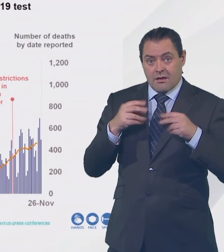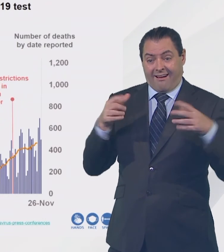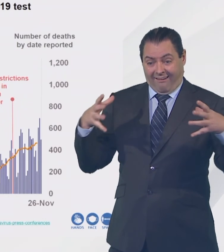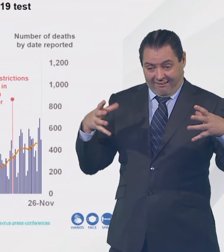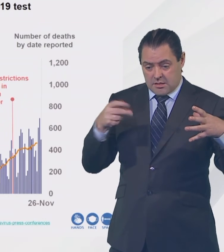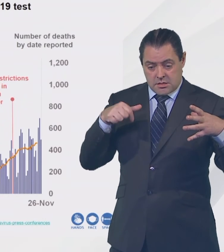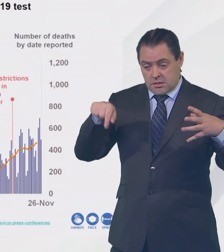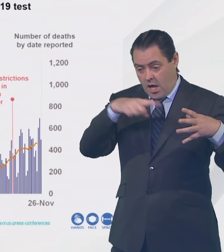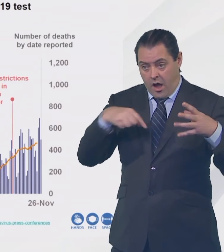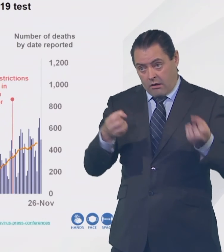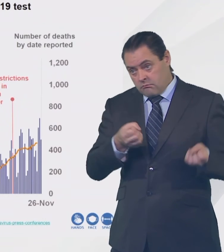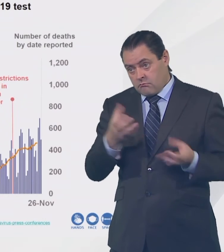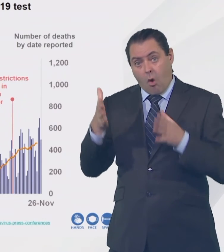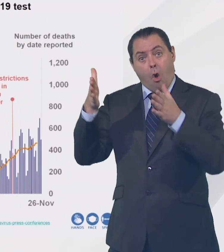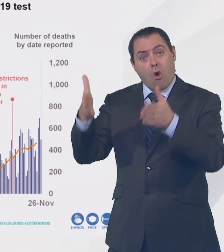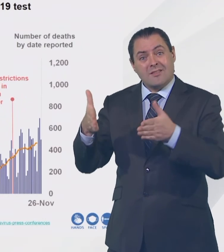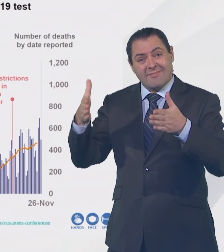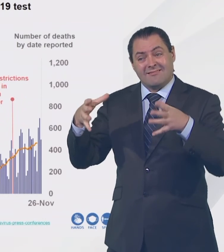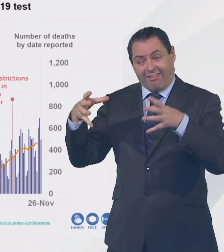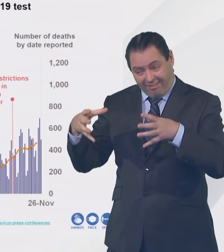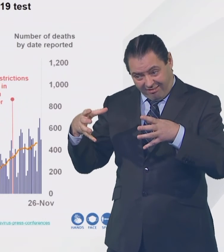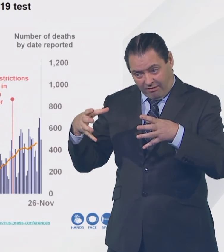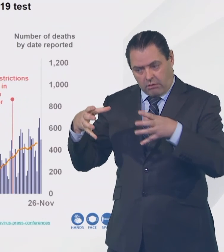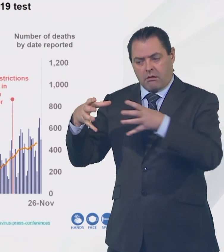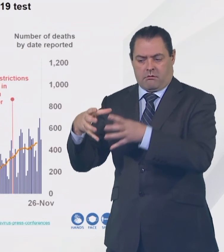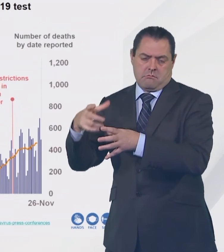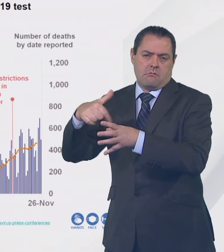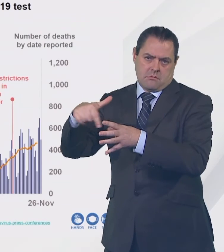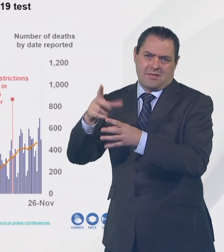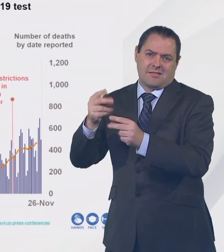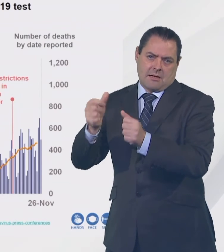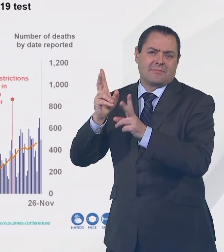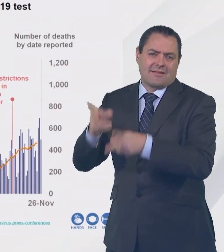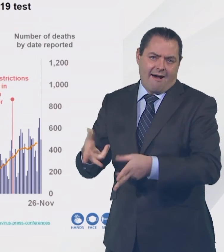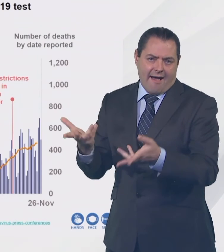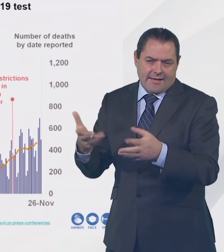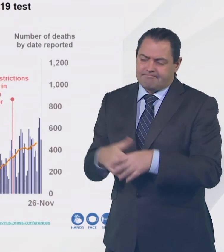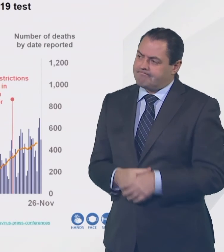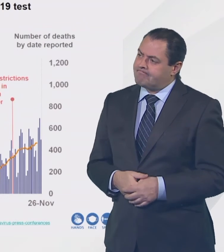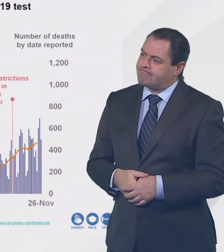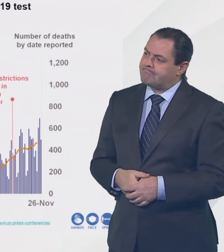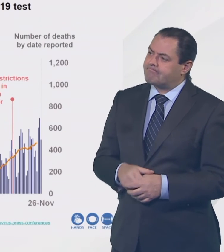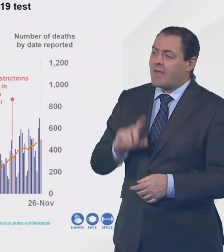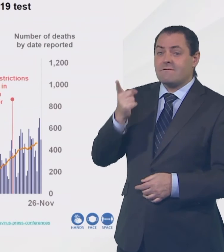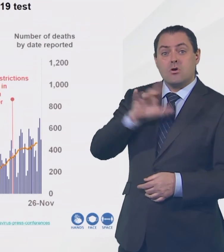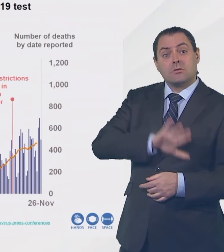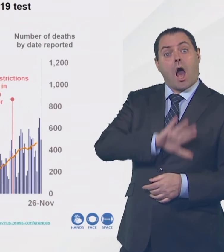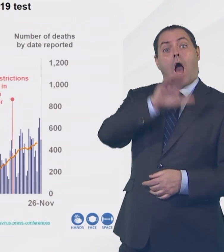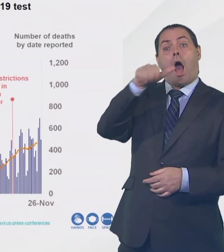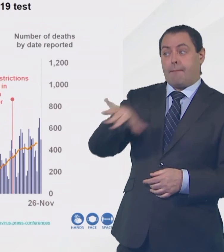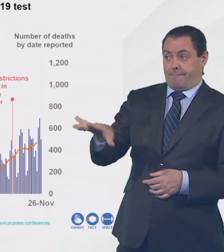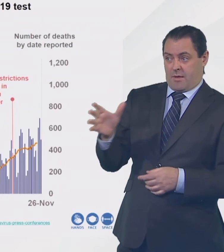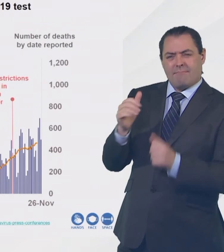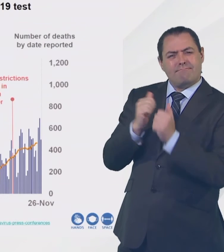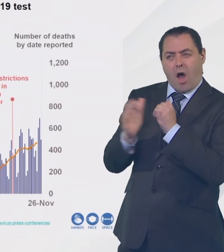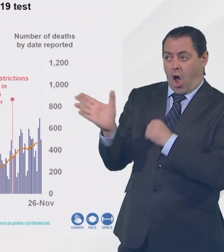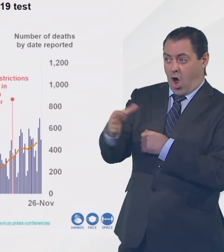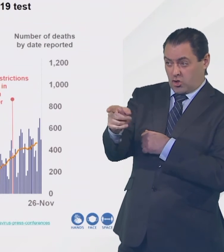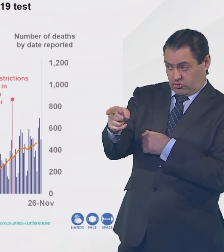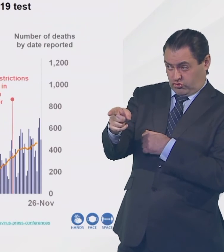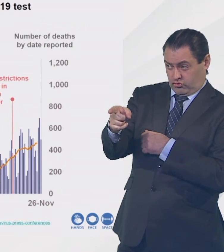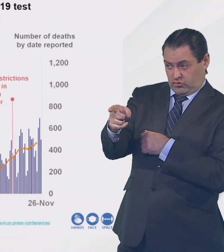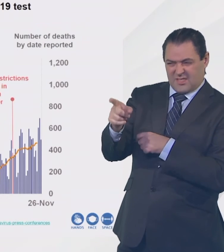we will see some people dying from this disease. And again, this shows the first peak back in March, and